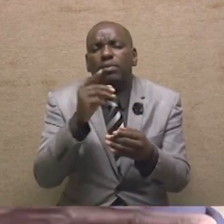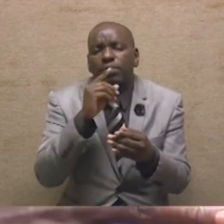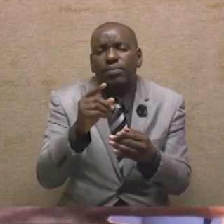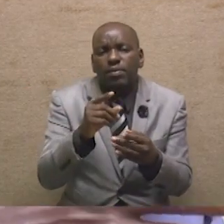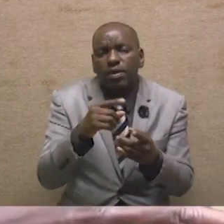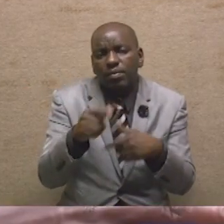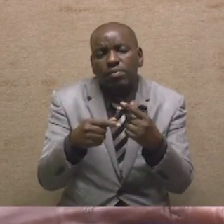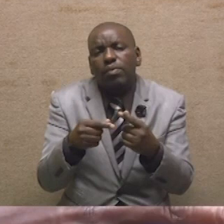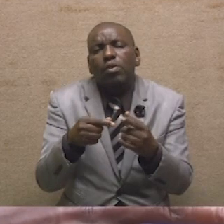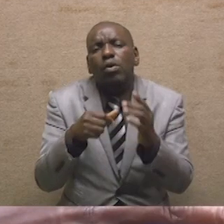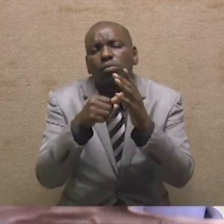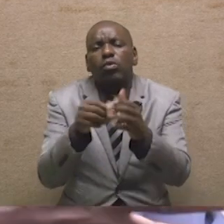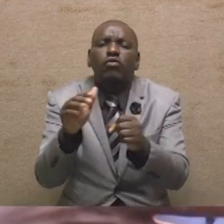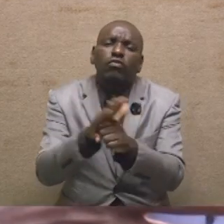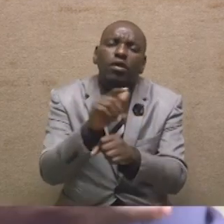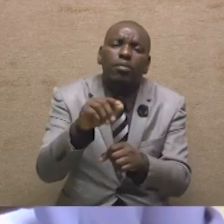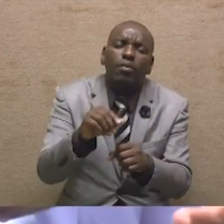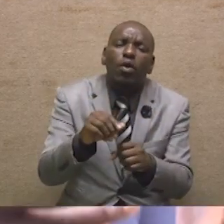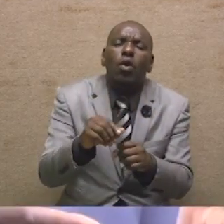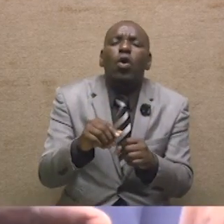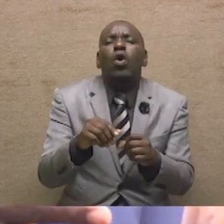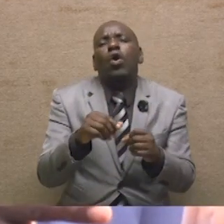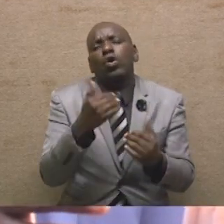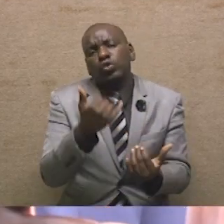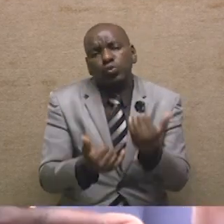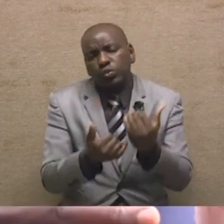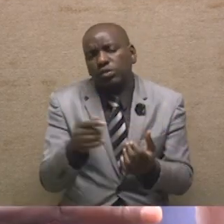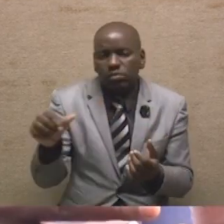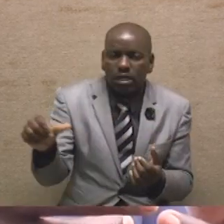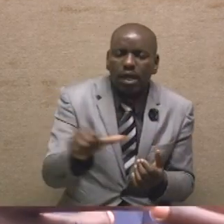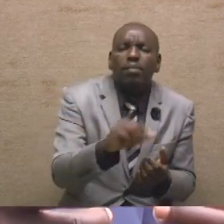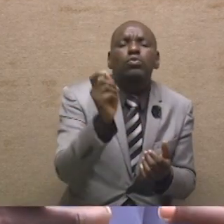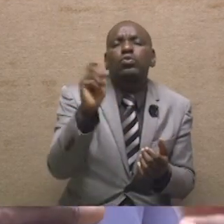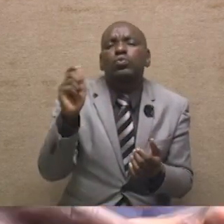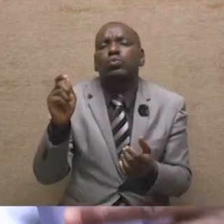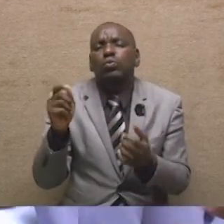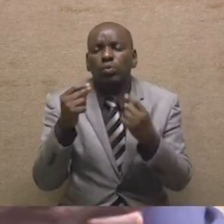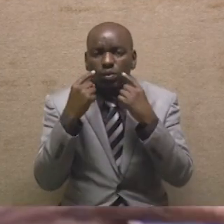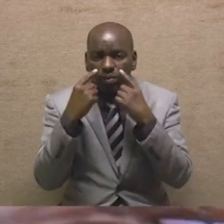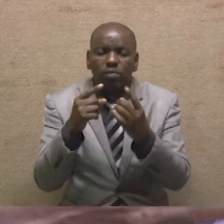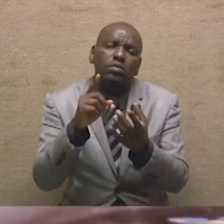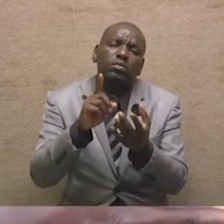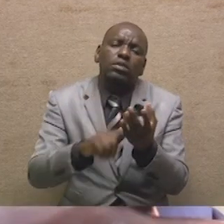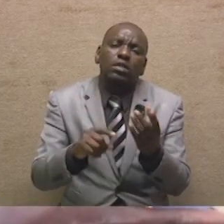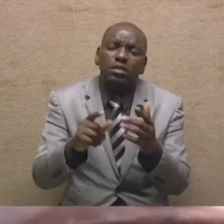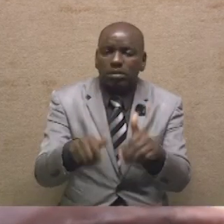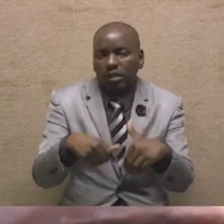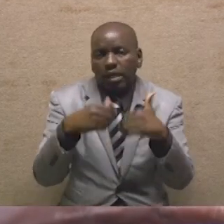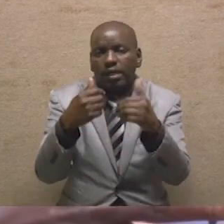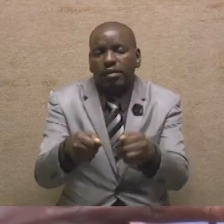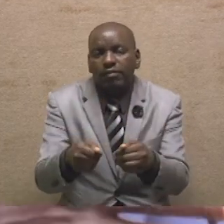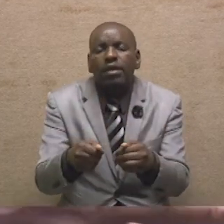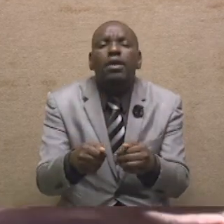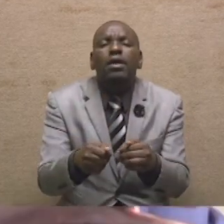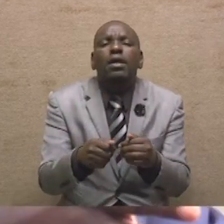a market to fulfill, children to bring into these schools. And so they would start by providing